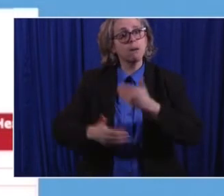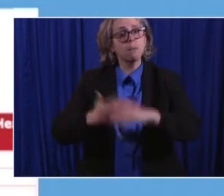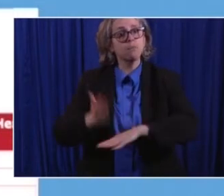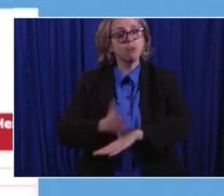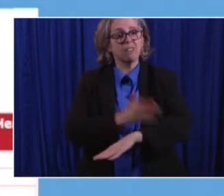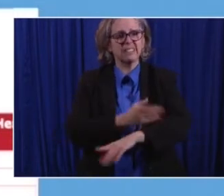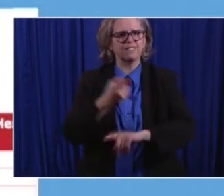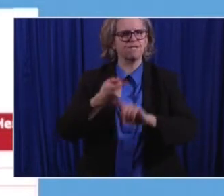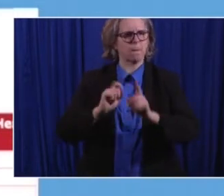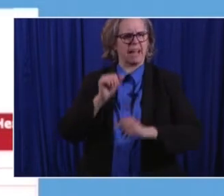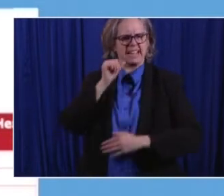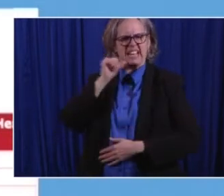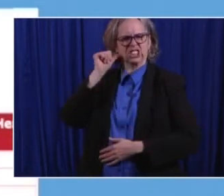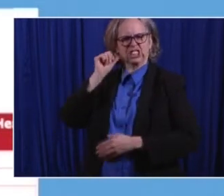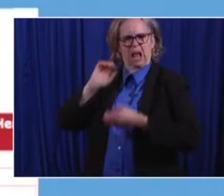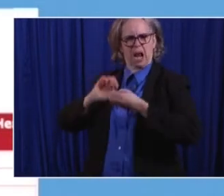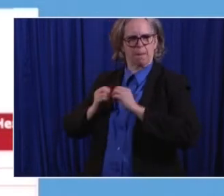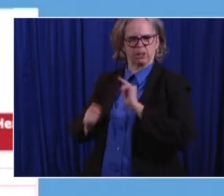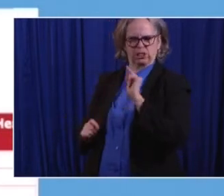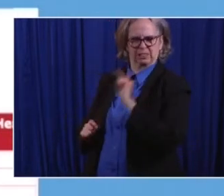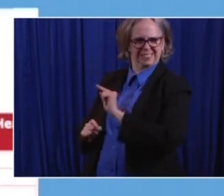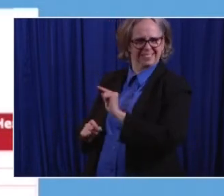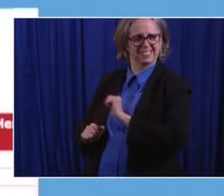As of yesterday,